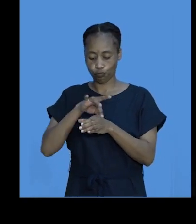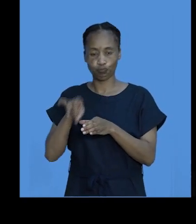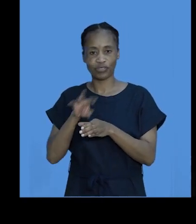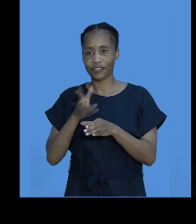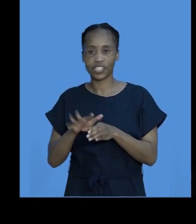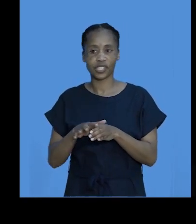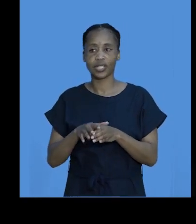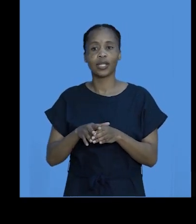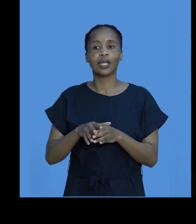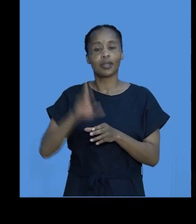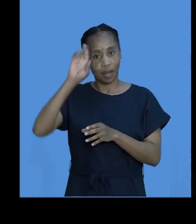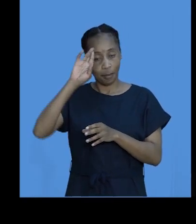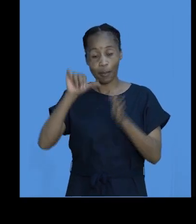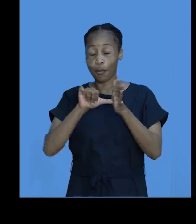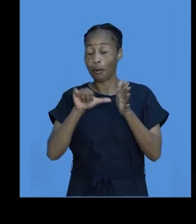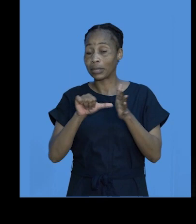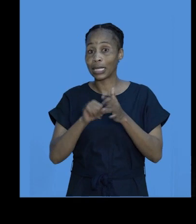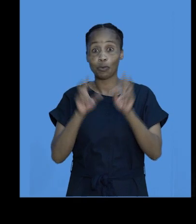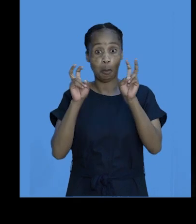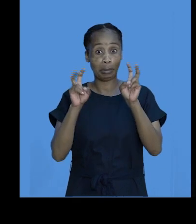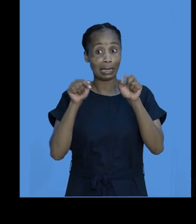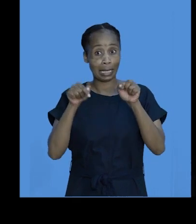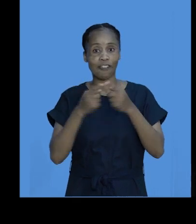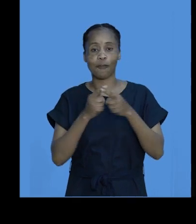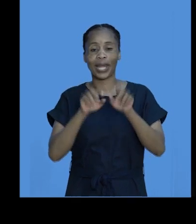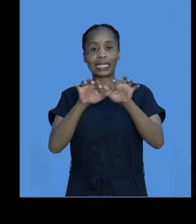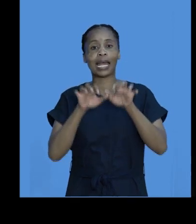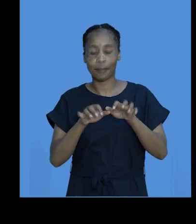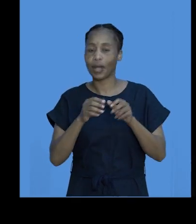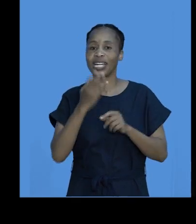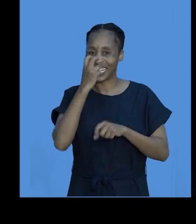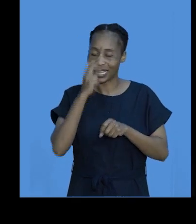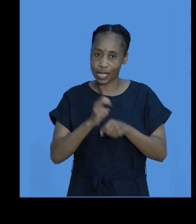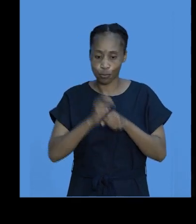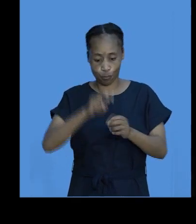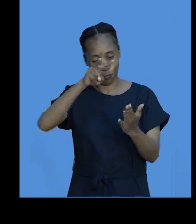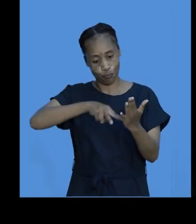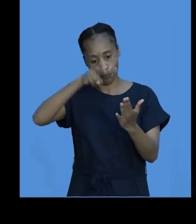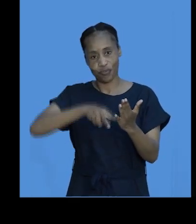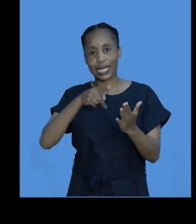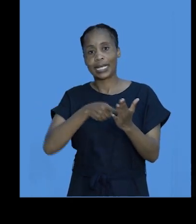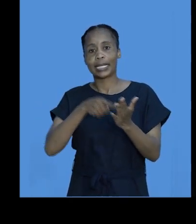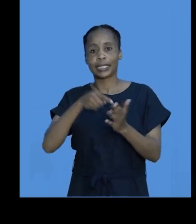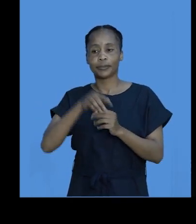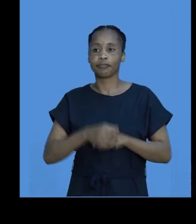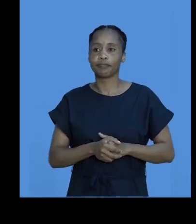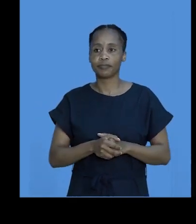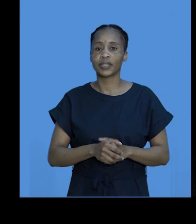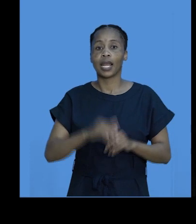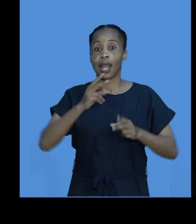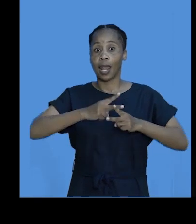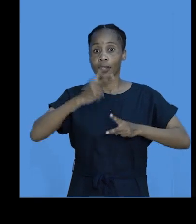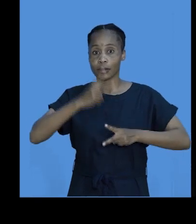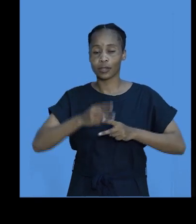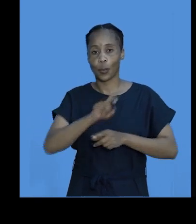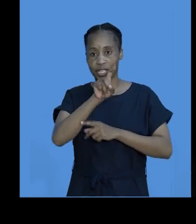Remember again, revisit your inflation, a very important topic for the exam. Let's look at our last question for this segment.